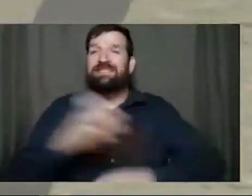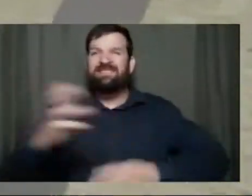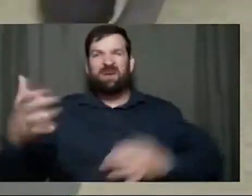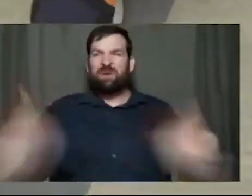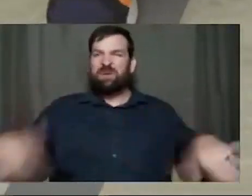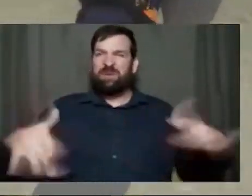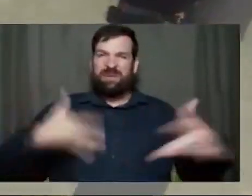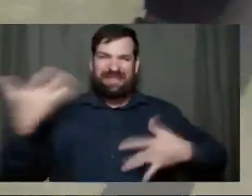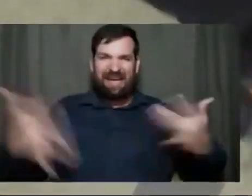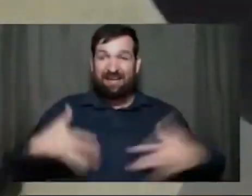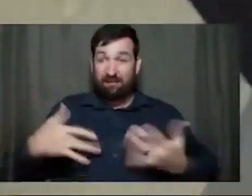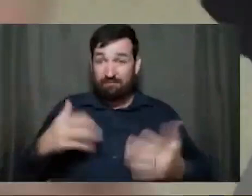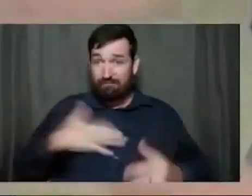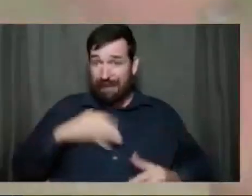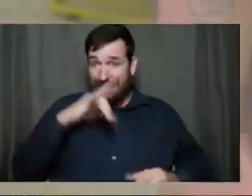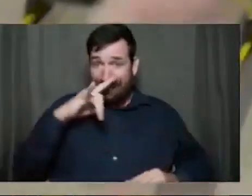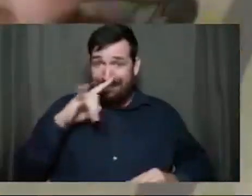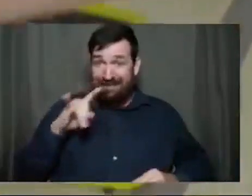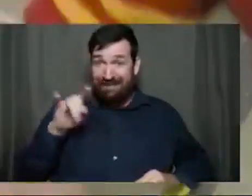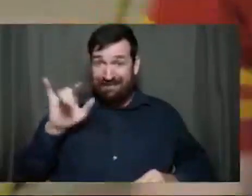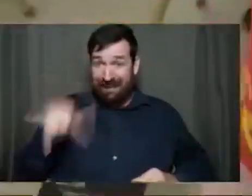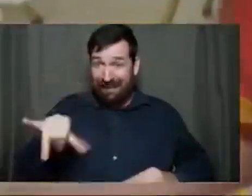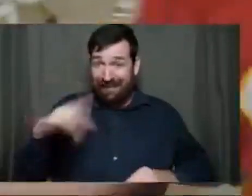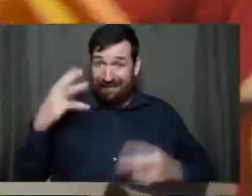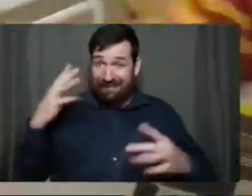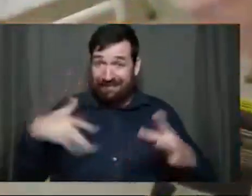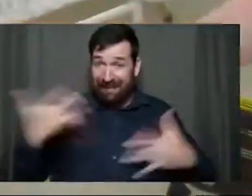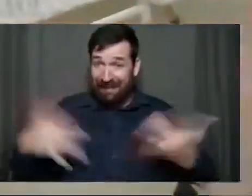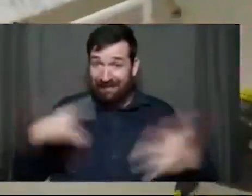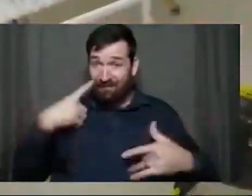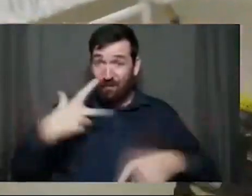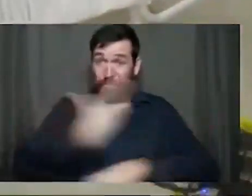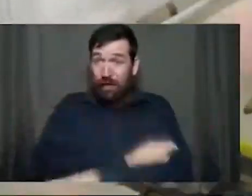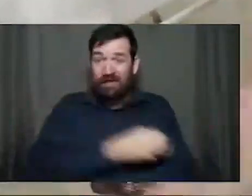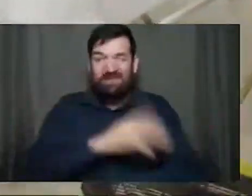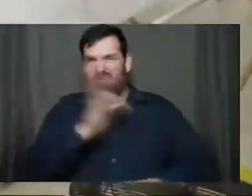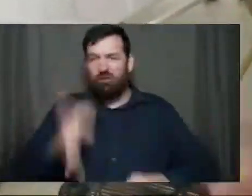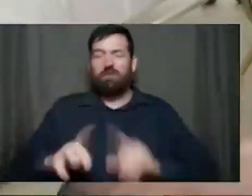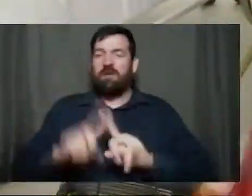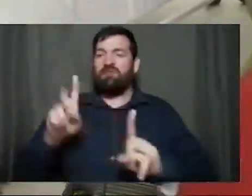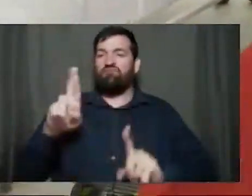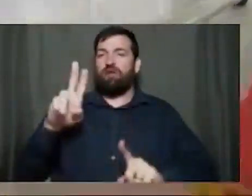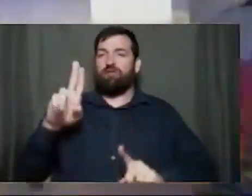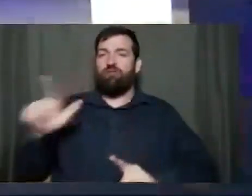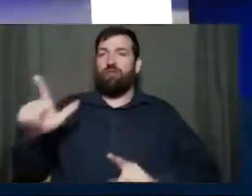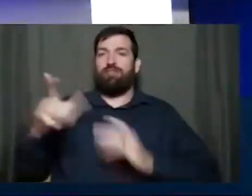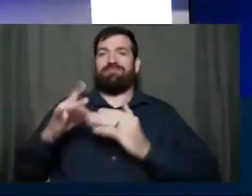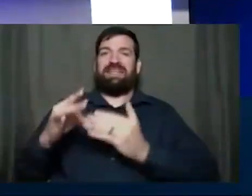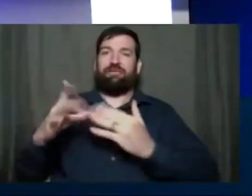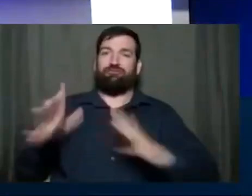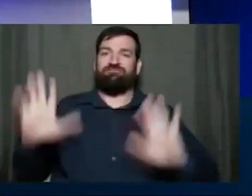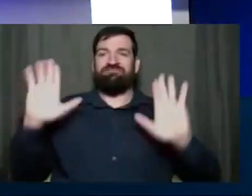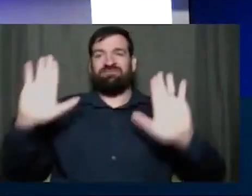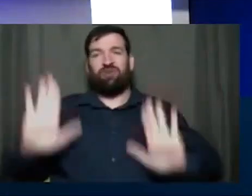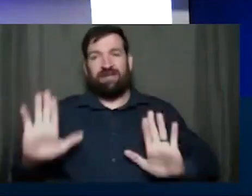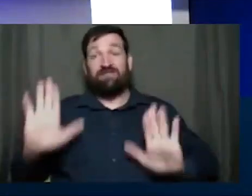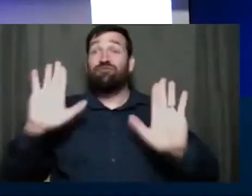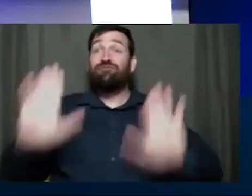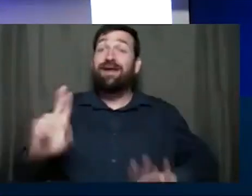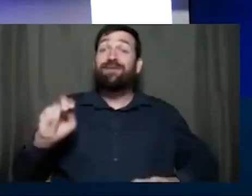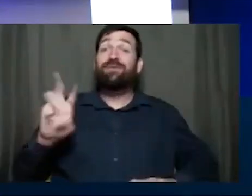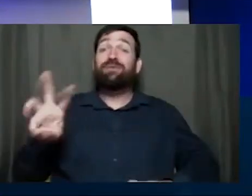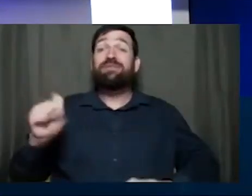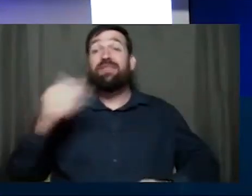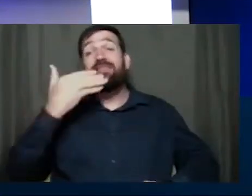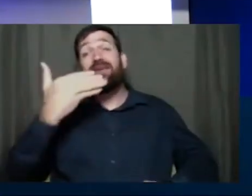if my kids have ever been that excited to get a shot, but I love Russell leading the way. It's good news, very good news. So, Russell, thank you for doing that. Love that